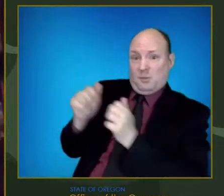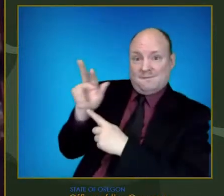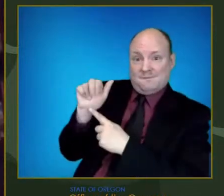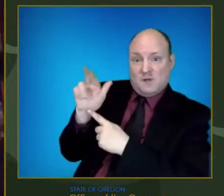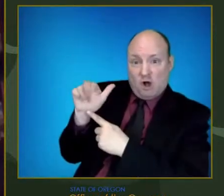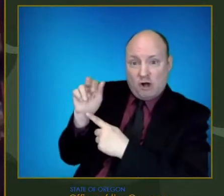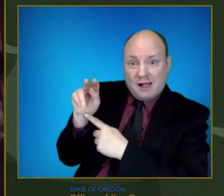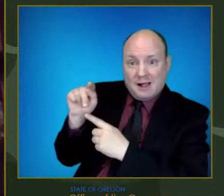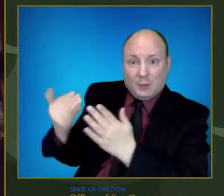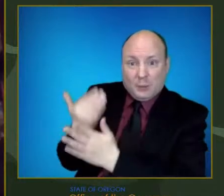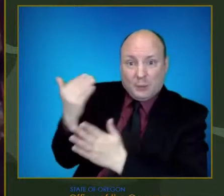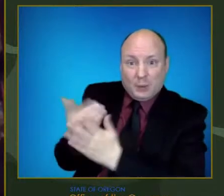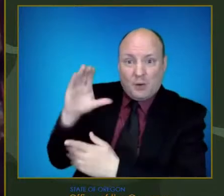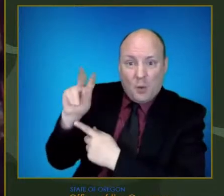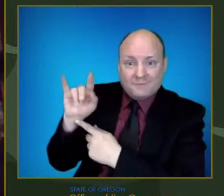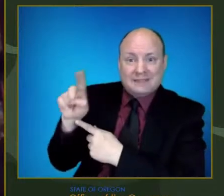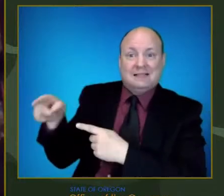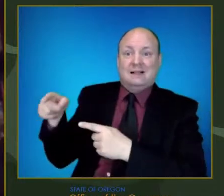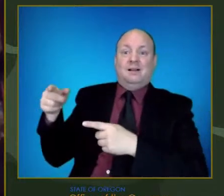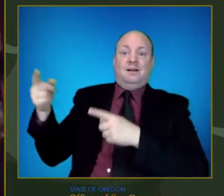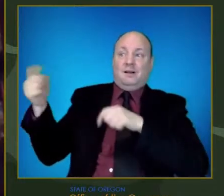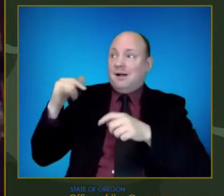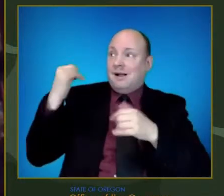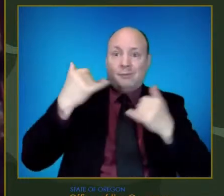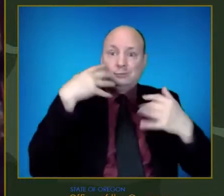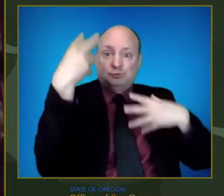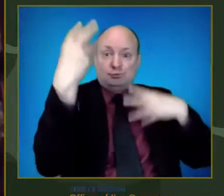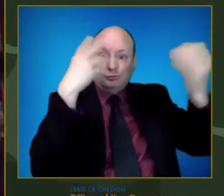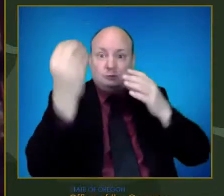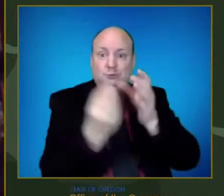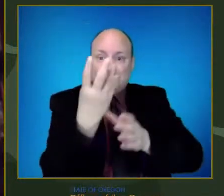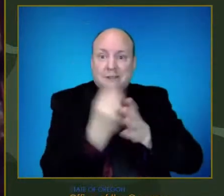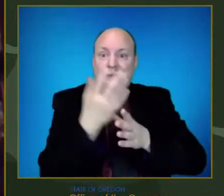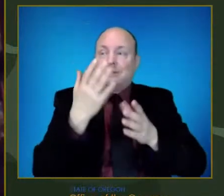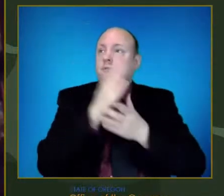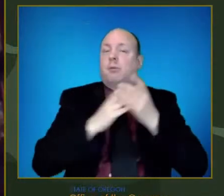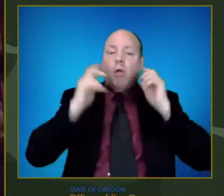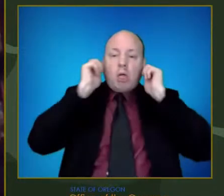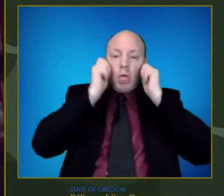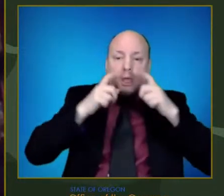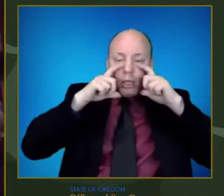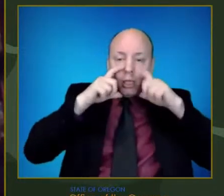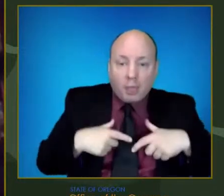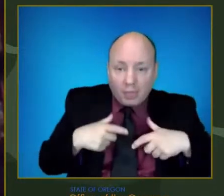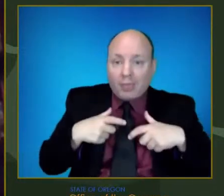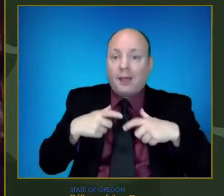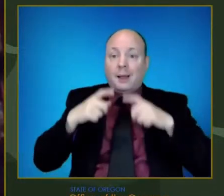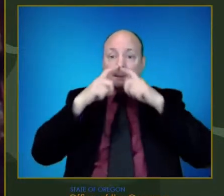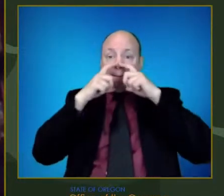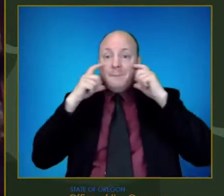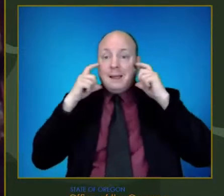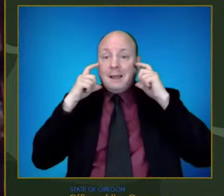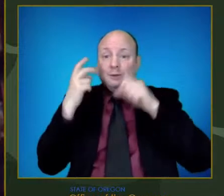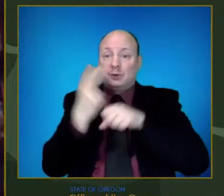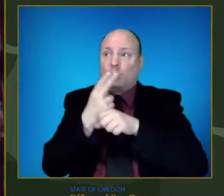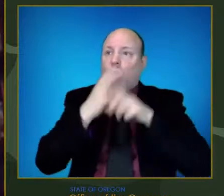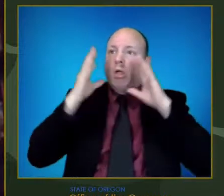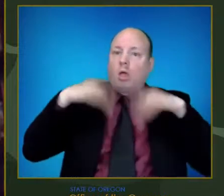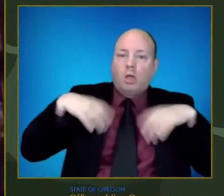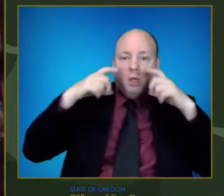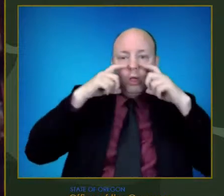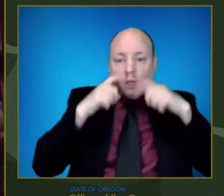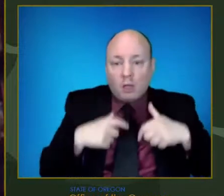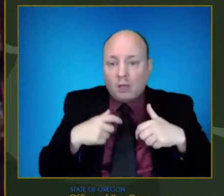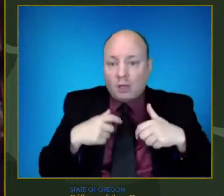much, we can see that anecdotally and also in our data that mask use is going down, travel is going up. So we continue